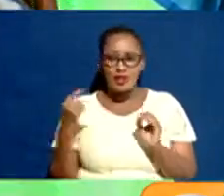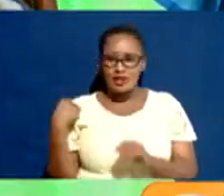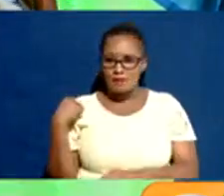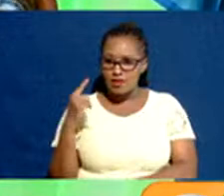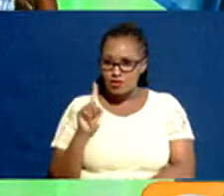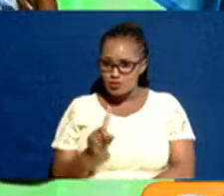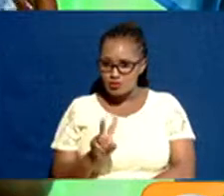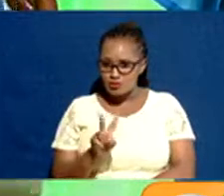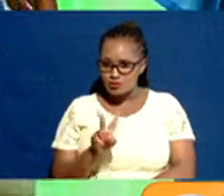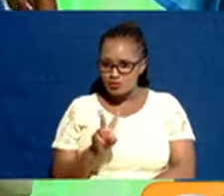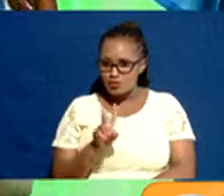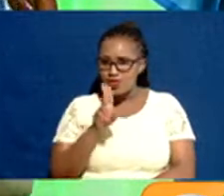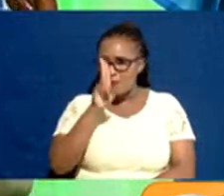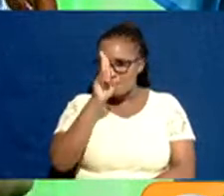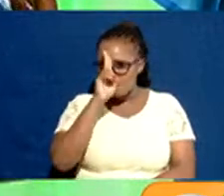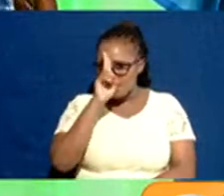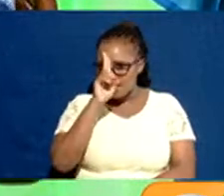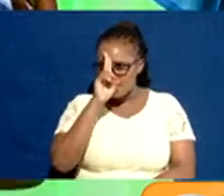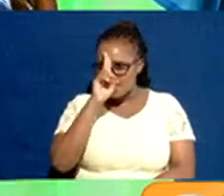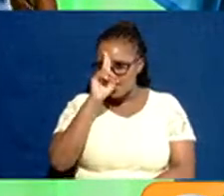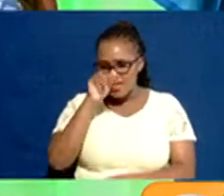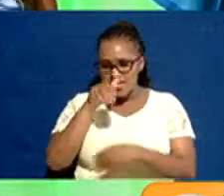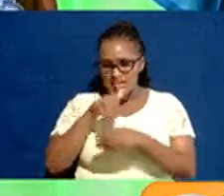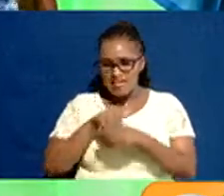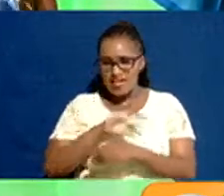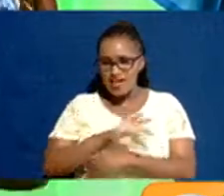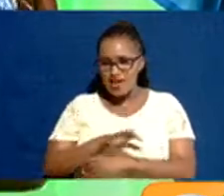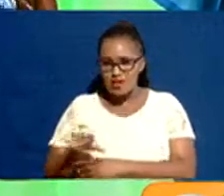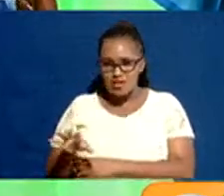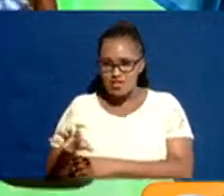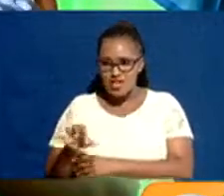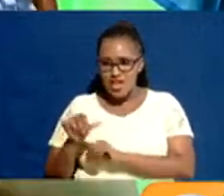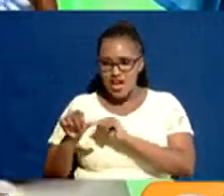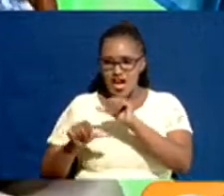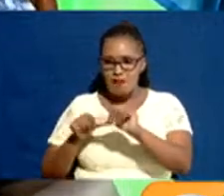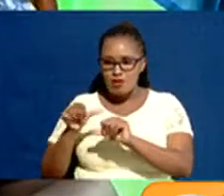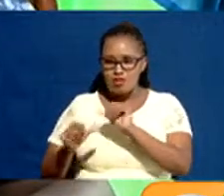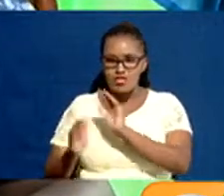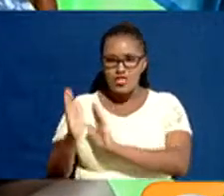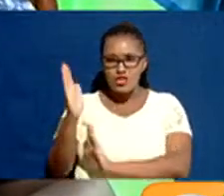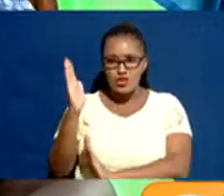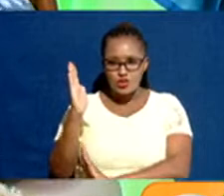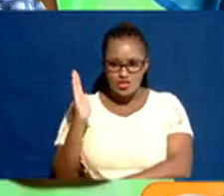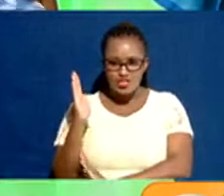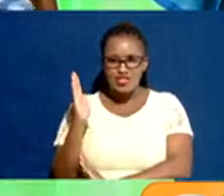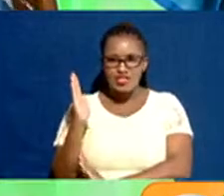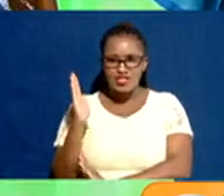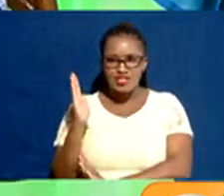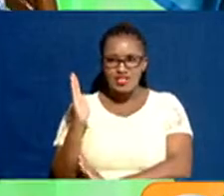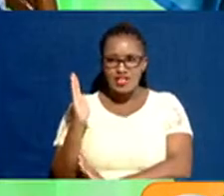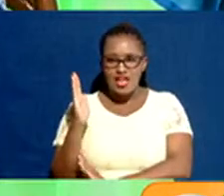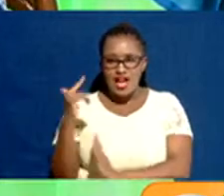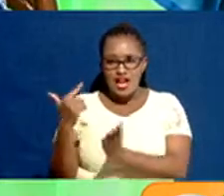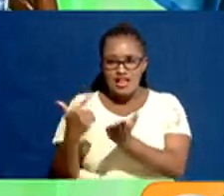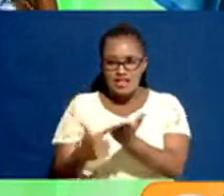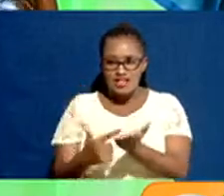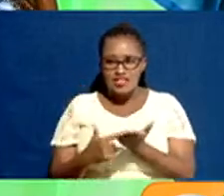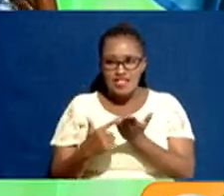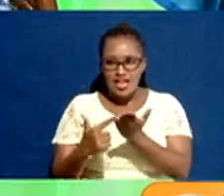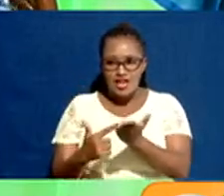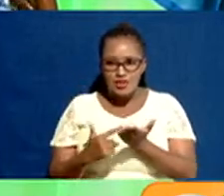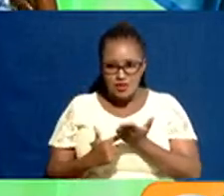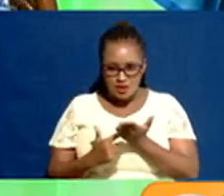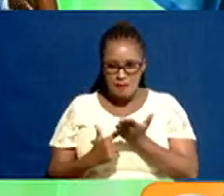that county committee on security and intelligence, a discussion will